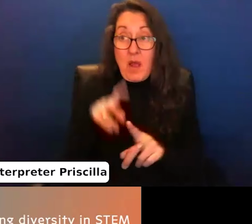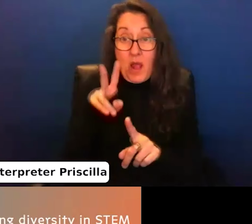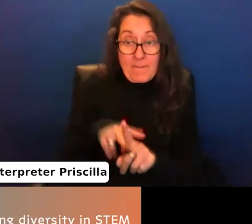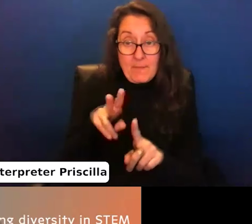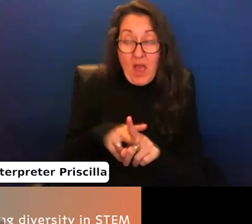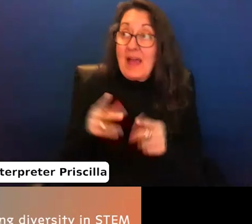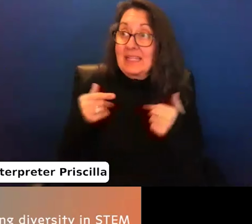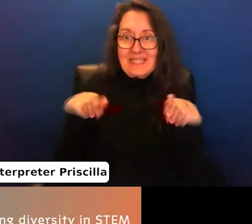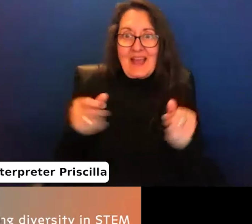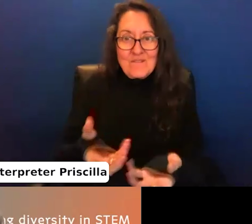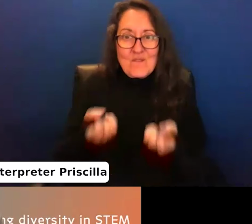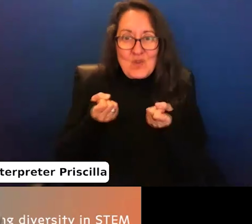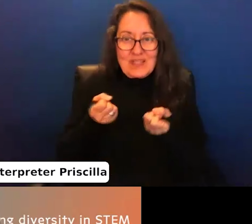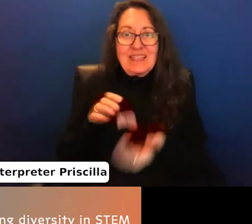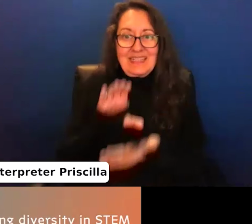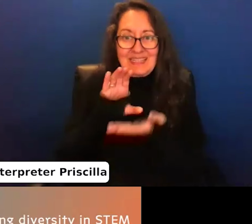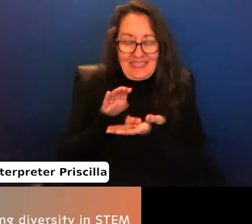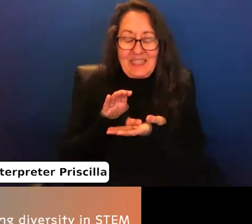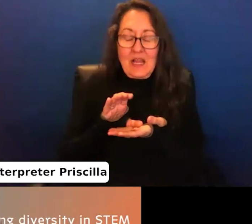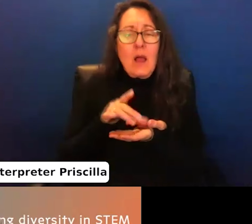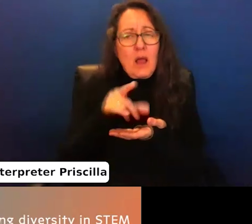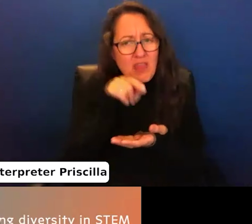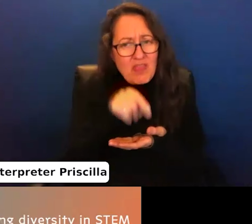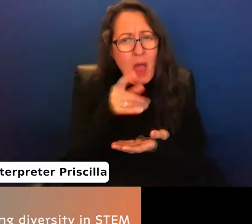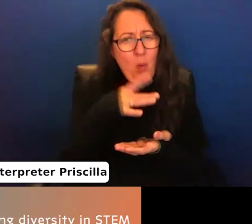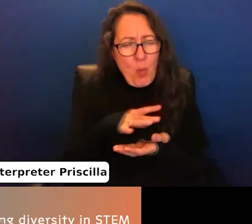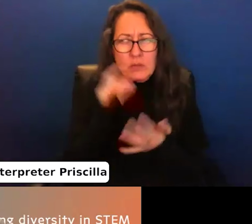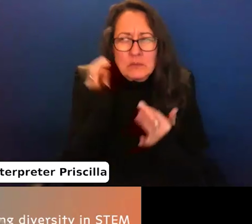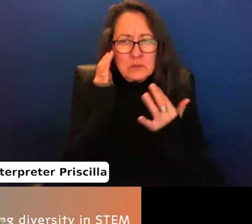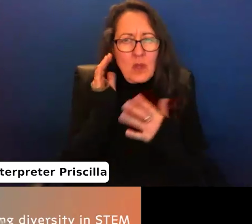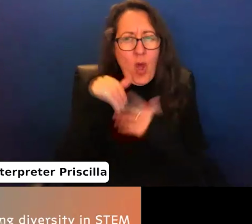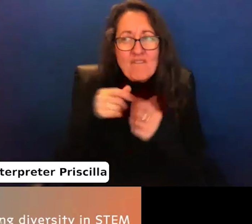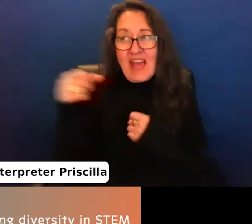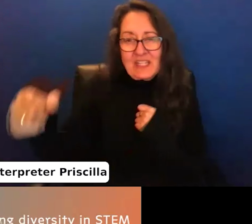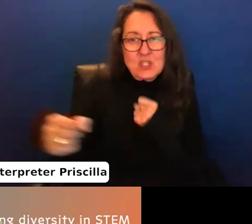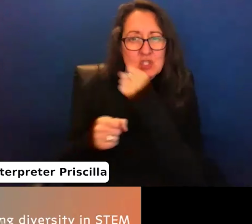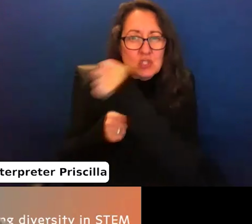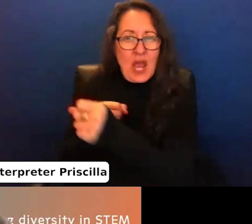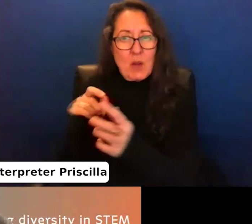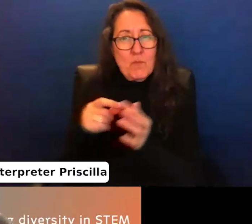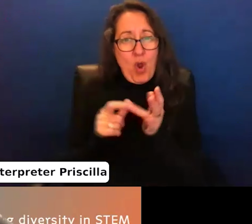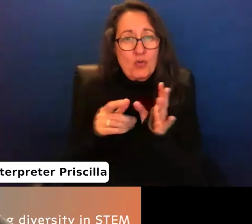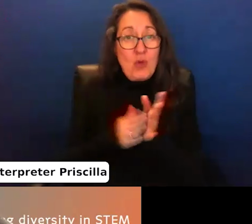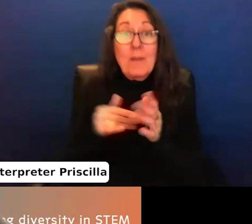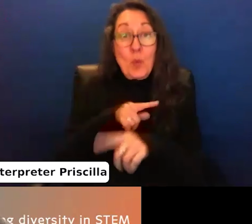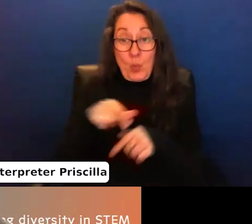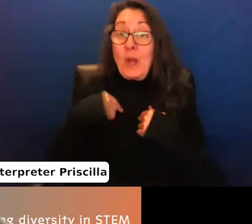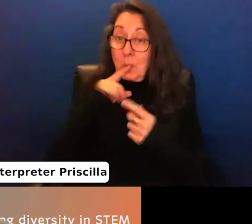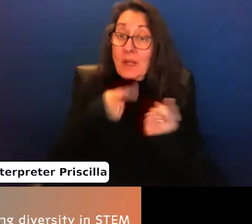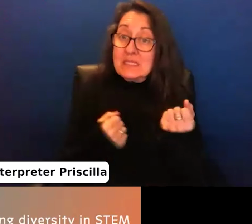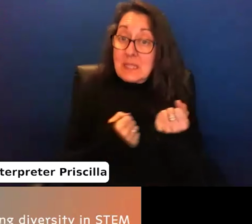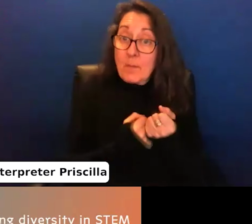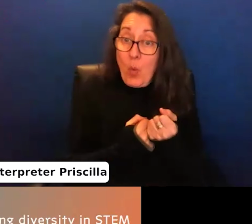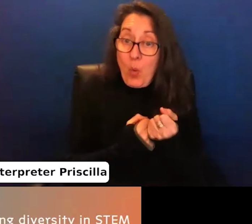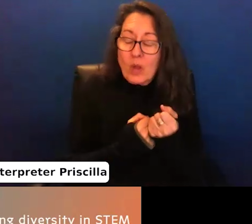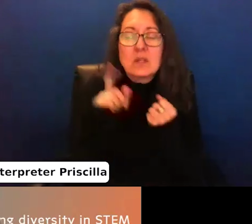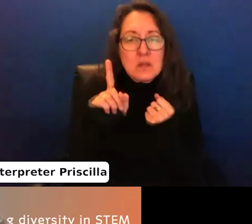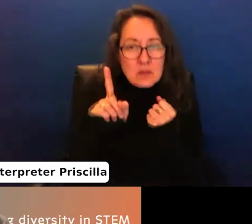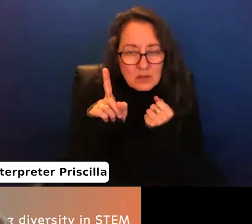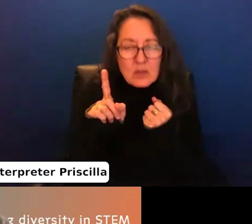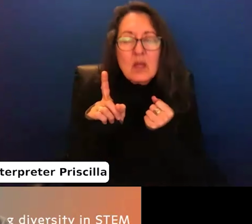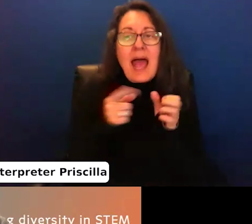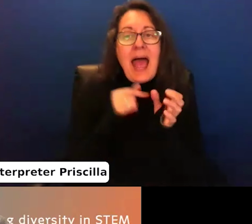to undertake an exchange program, we would support this as long as the university deems them